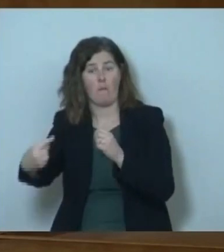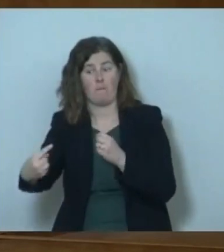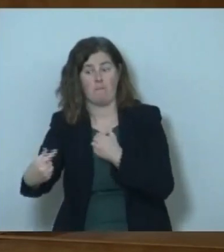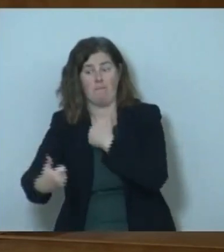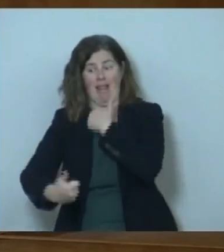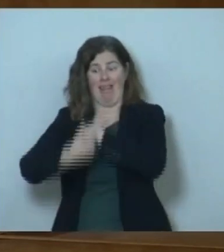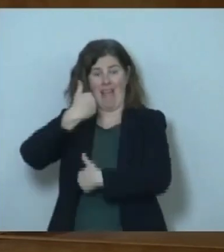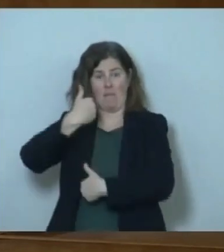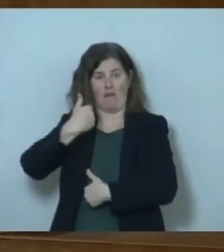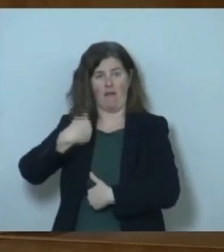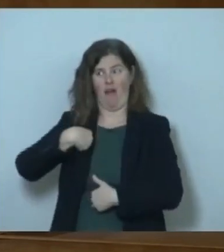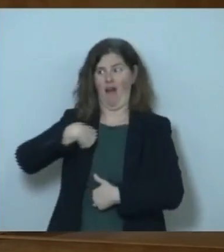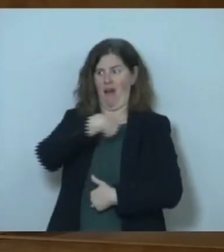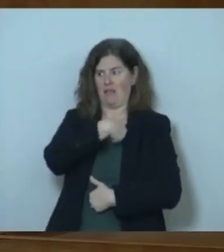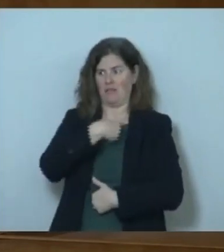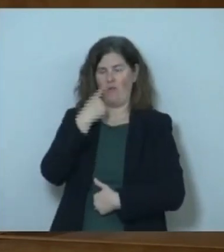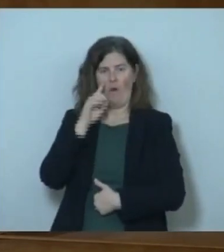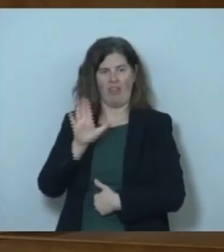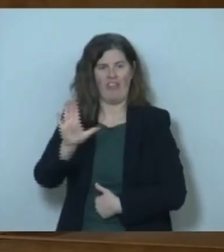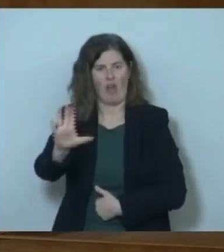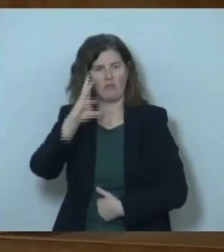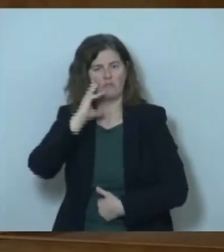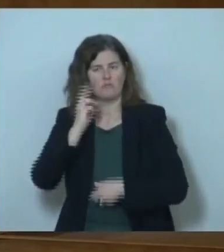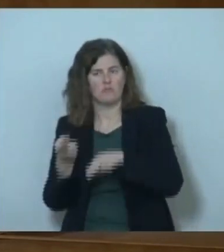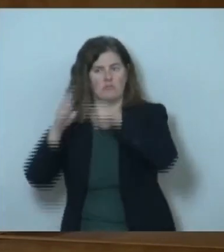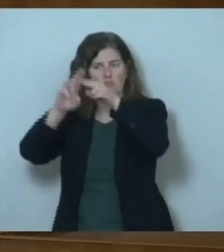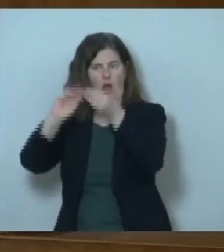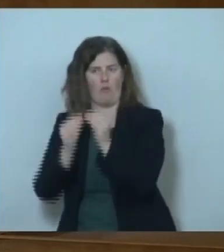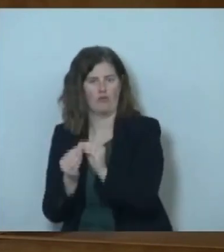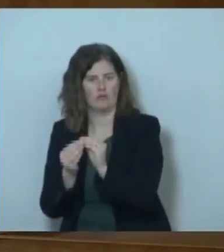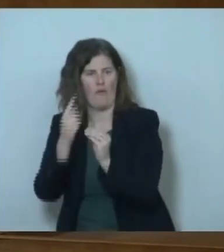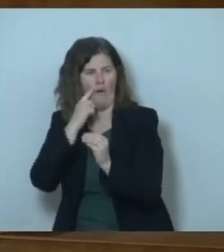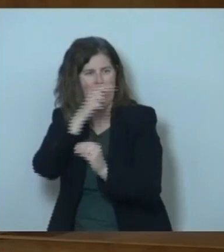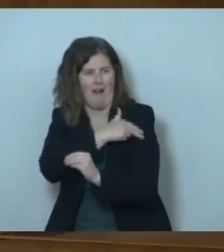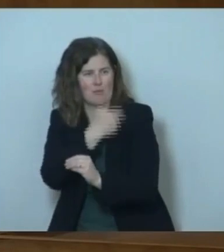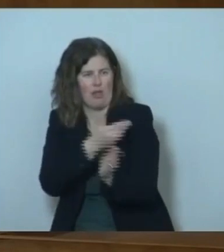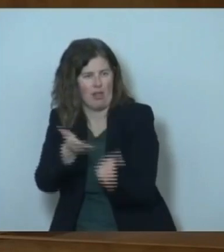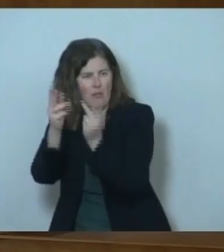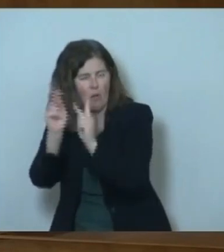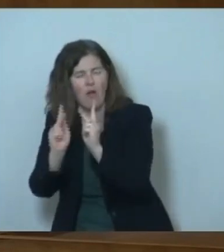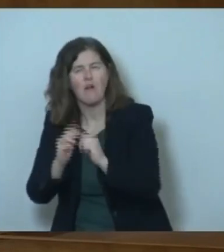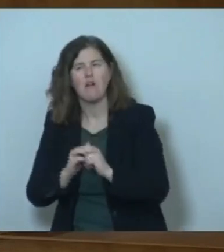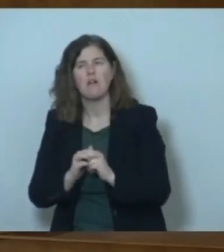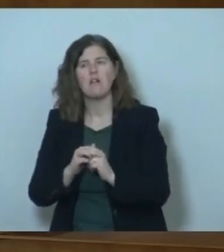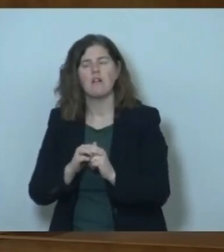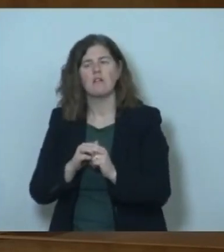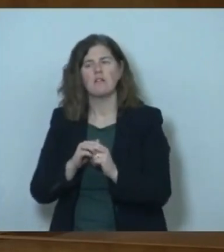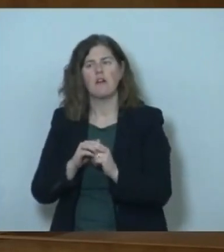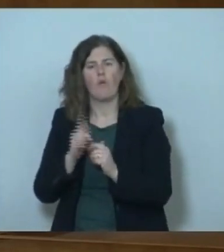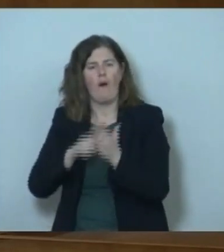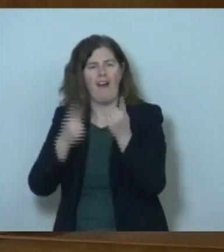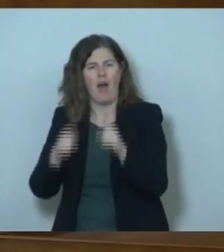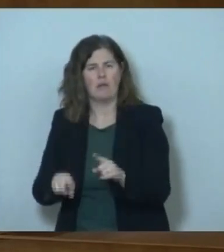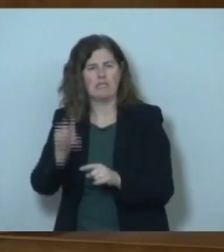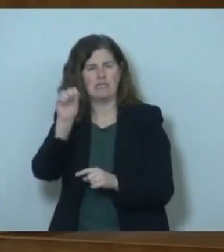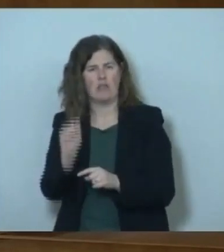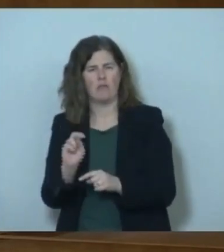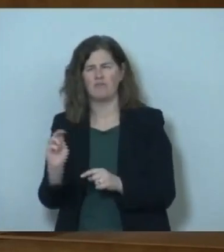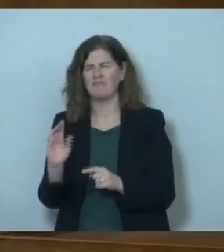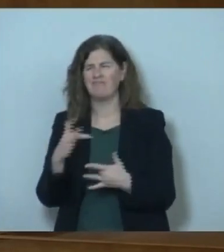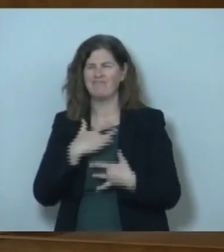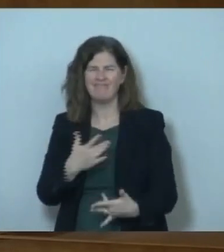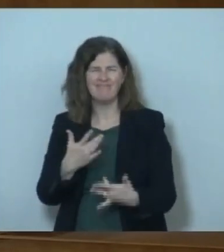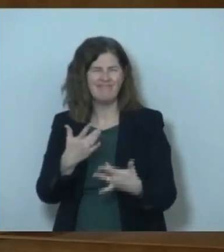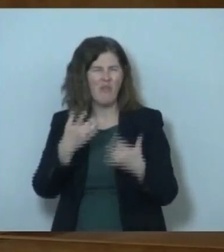their hospitalizations being related to infections they'd picked up in southern New Mexico. So it's kind of the nature of